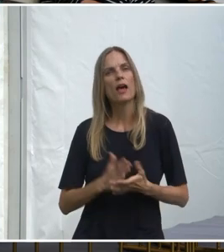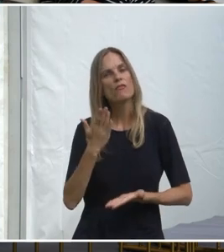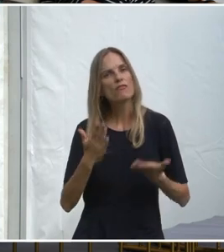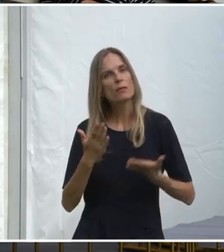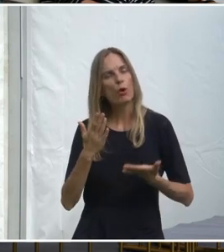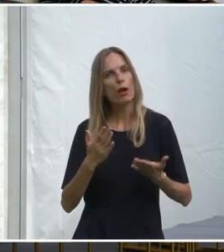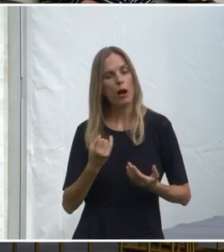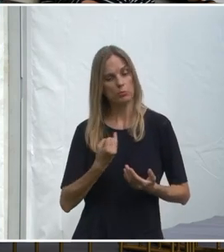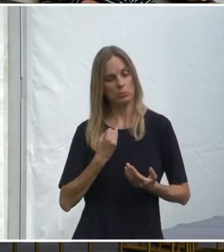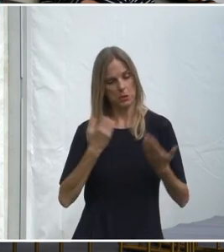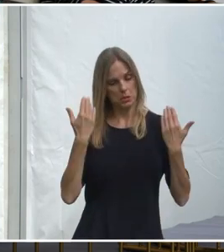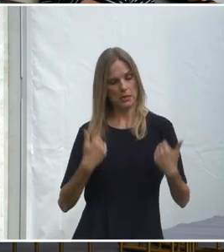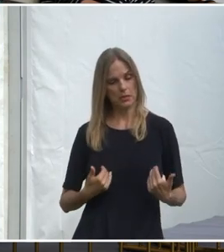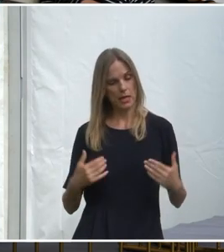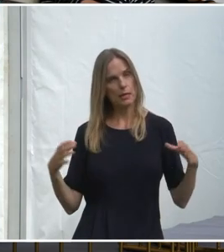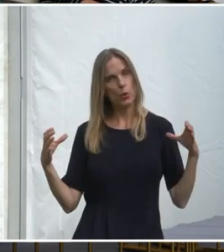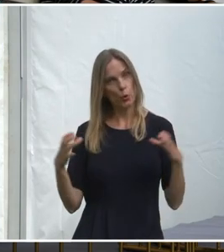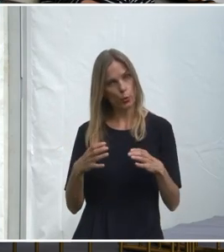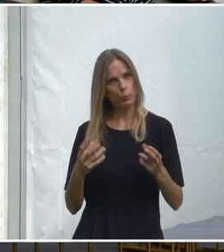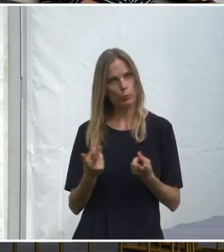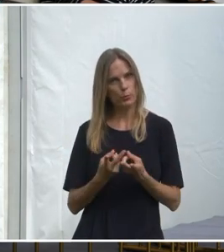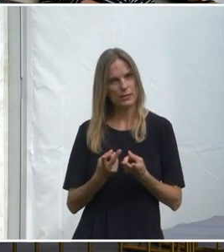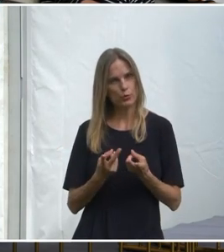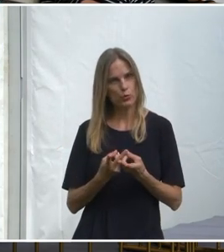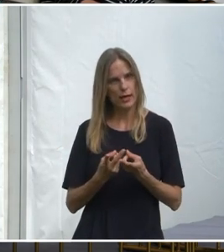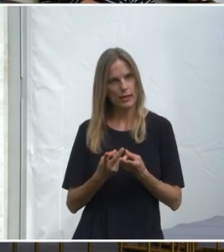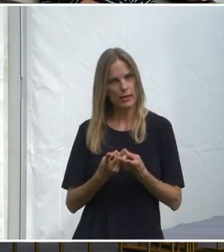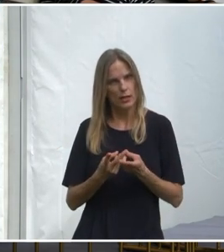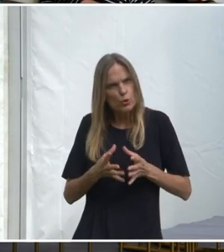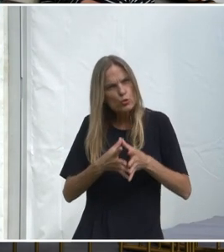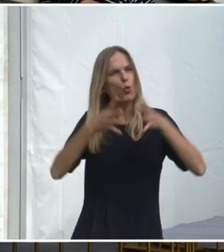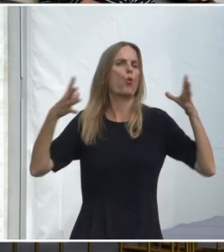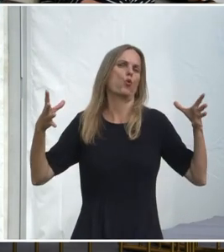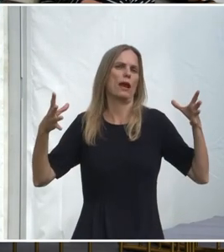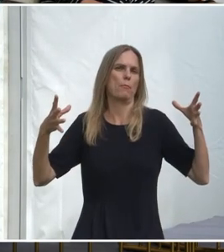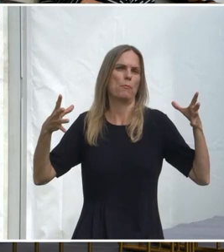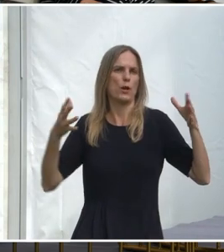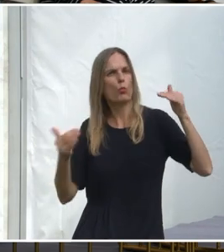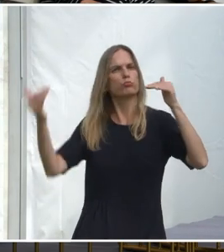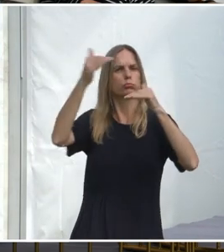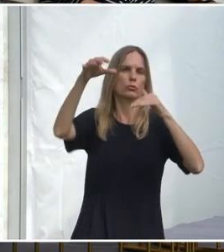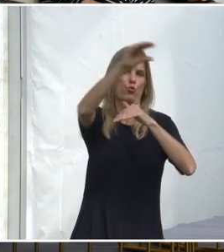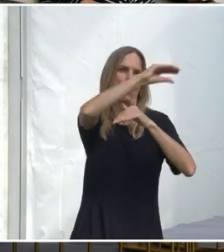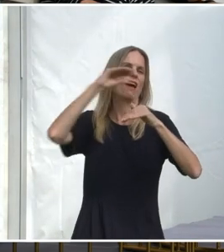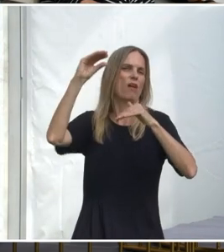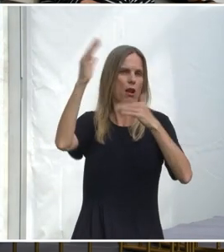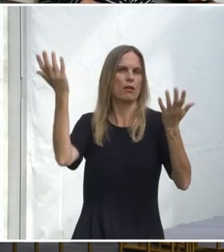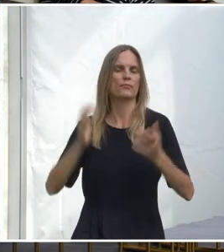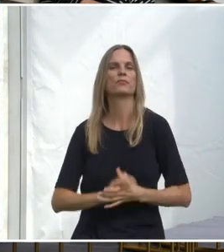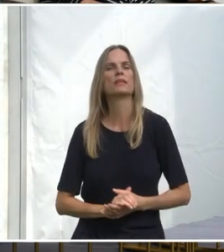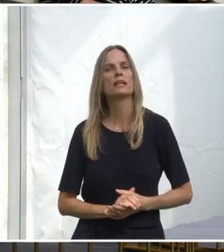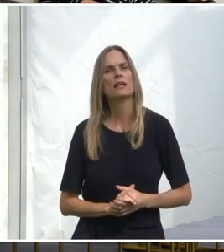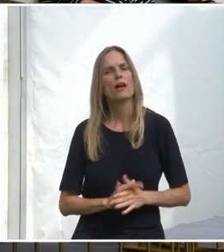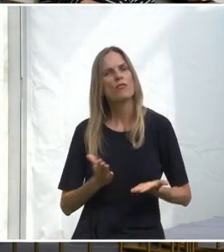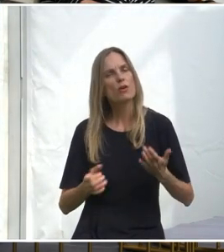with a small group, with but a bigger group. And we understand that because European